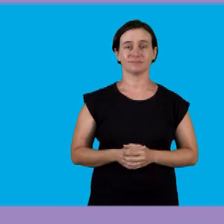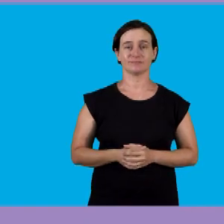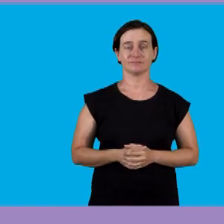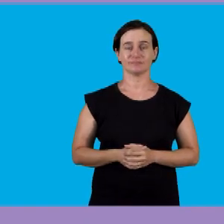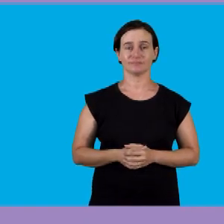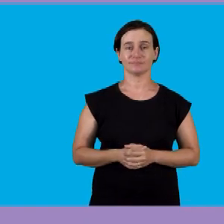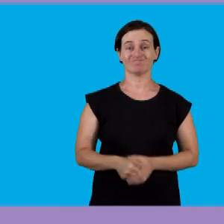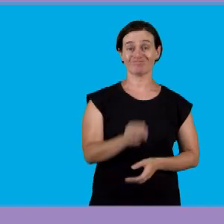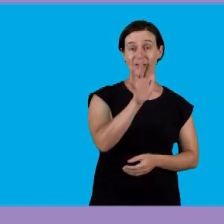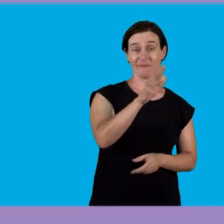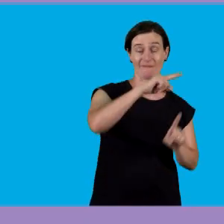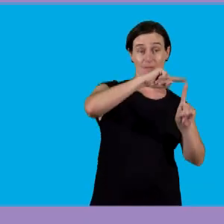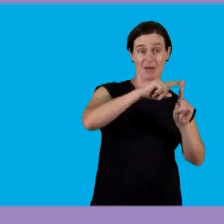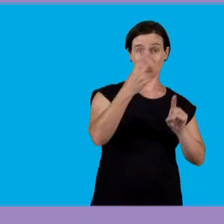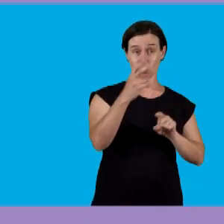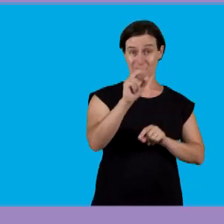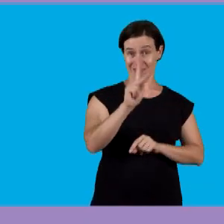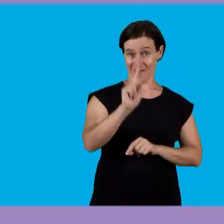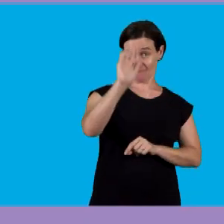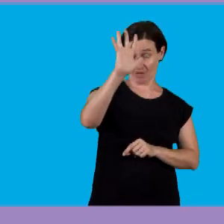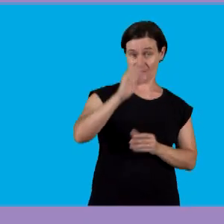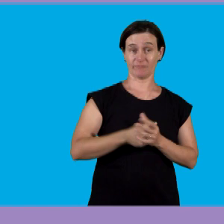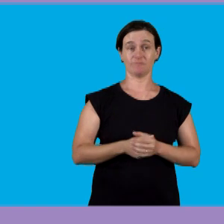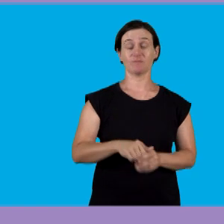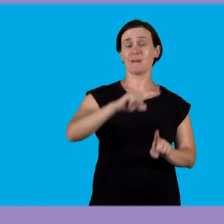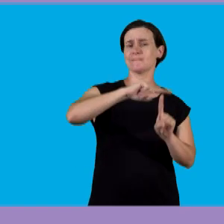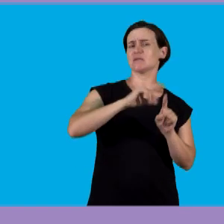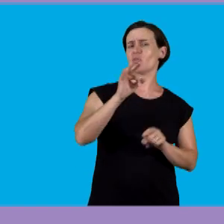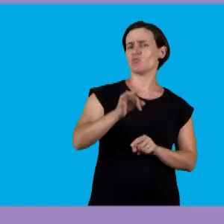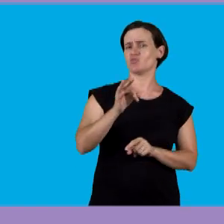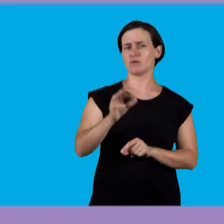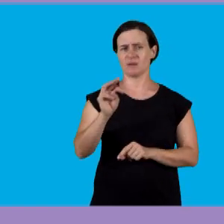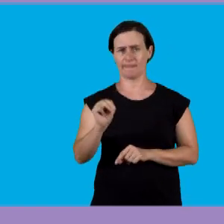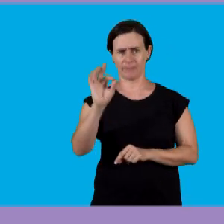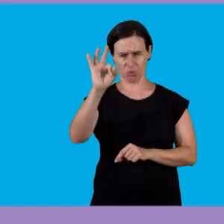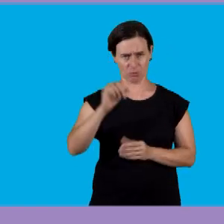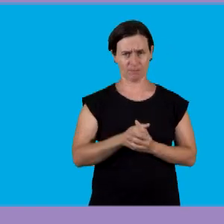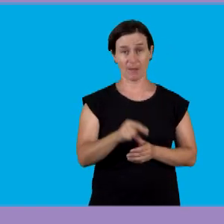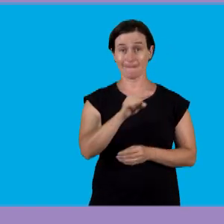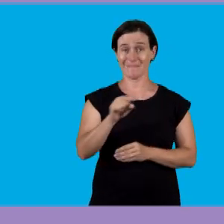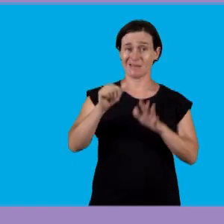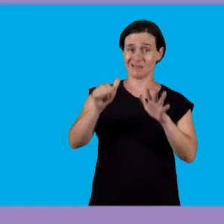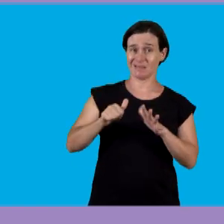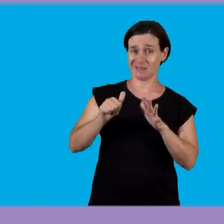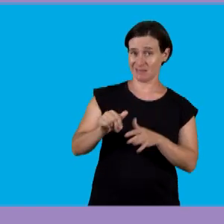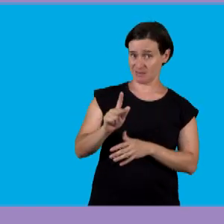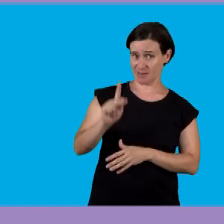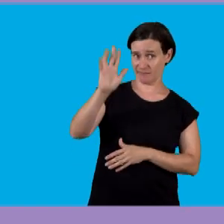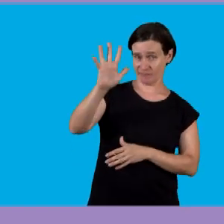an expression. Again, 5 plus a 20k exponent 5 plus a 13m cubed